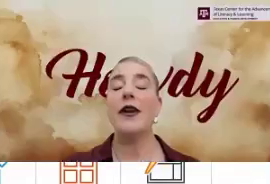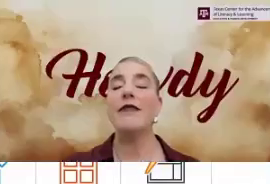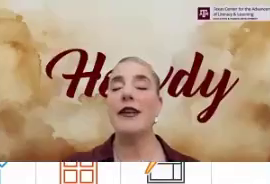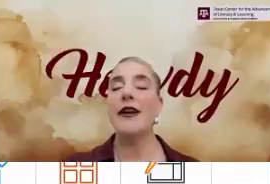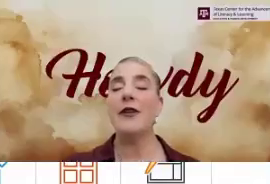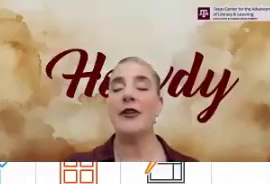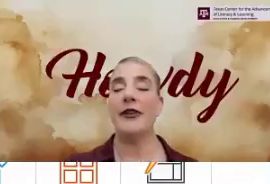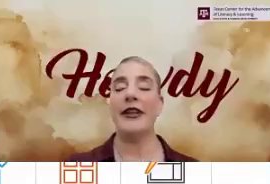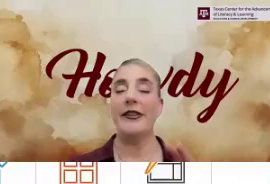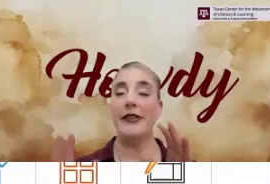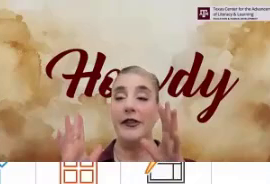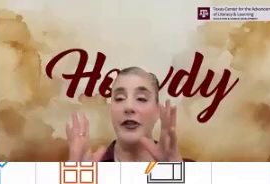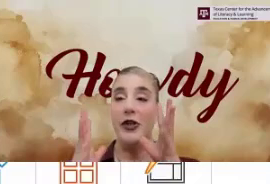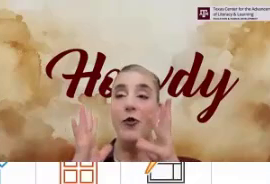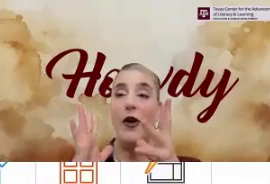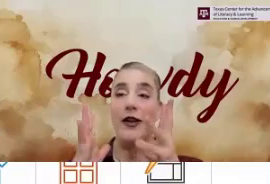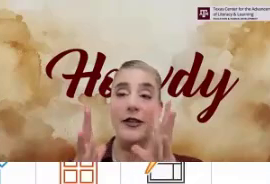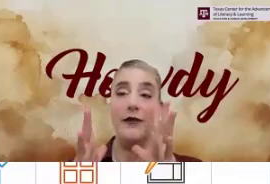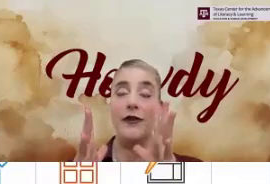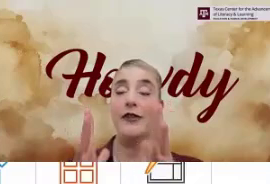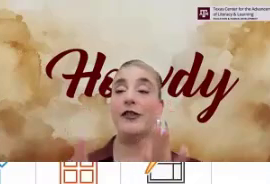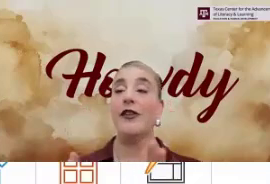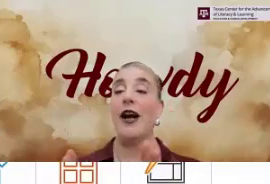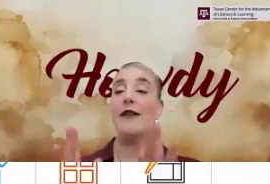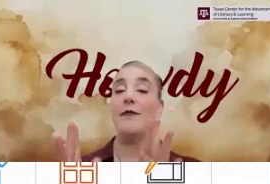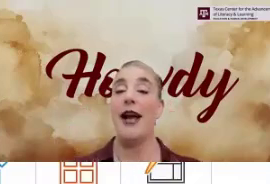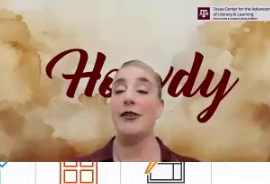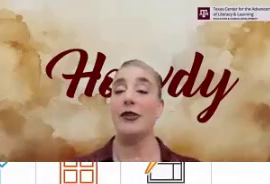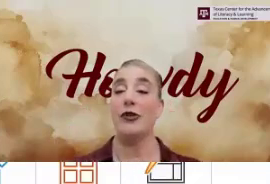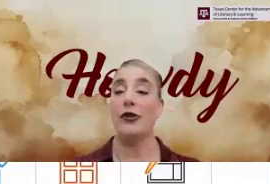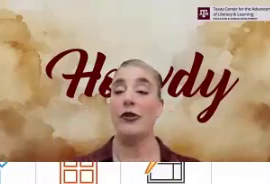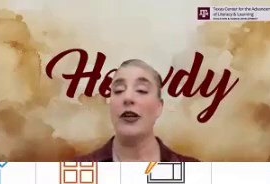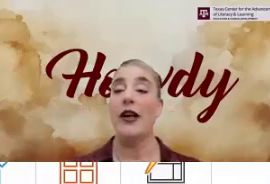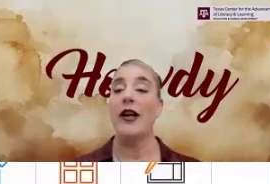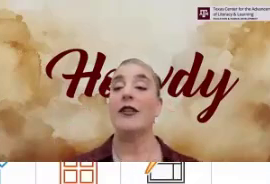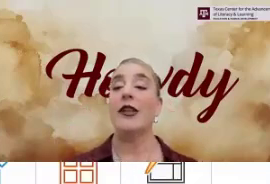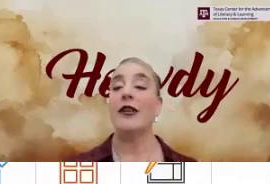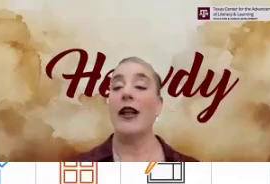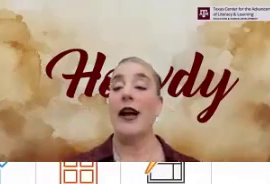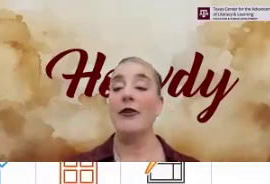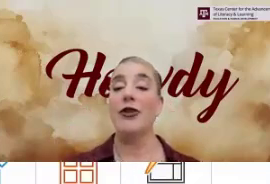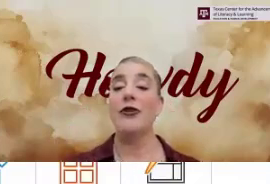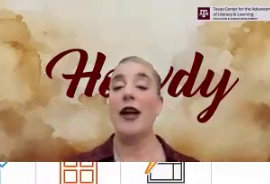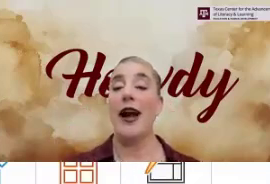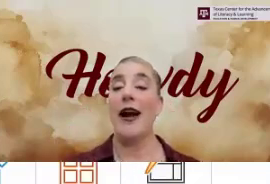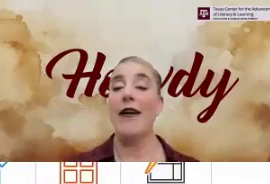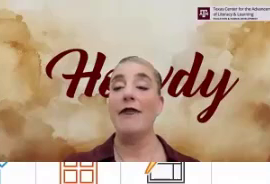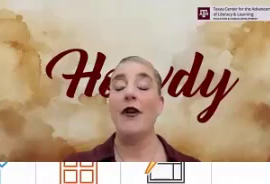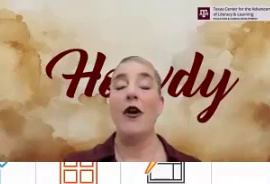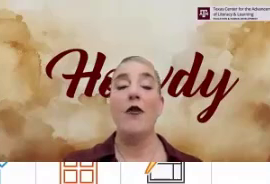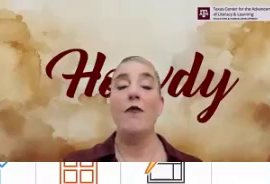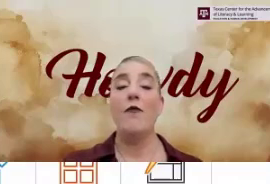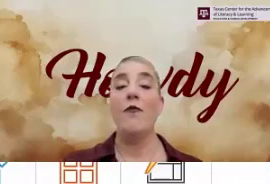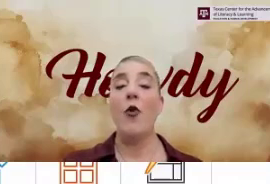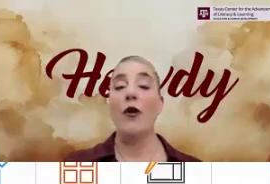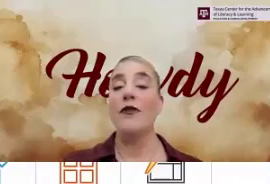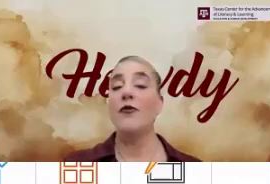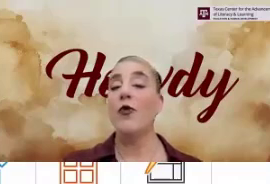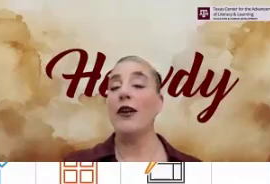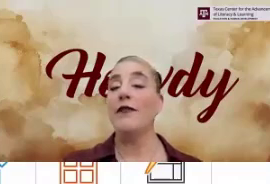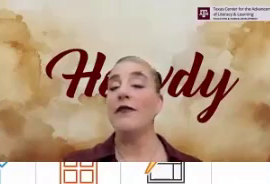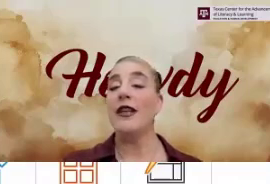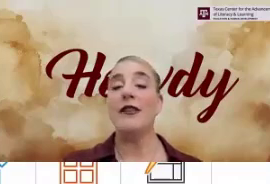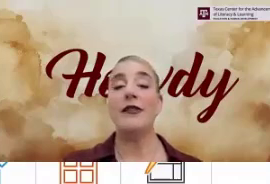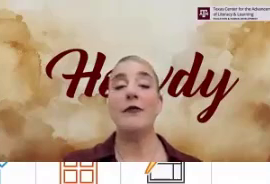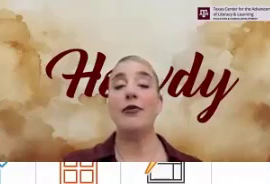I think what I'm hearing is that you want a different slide master that allows you to have more